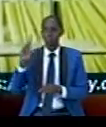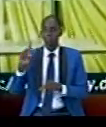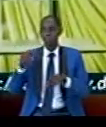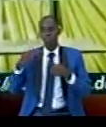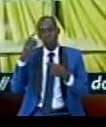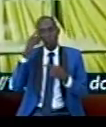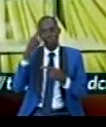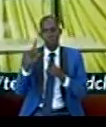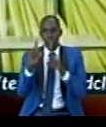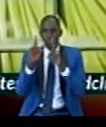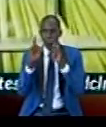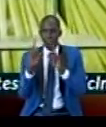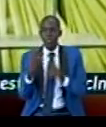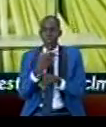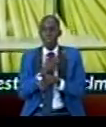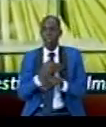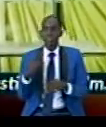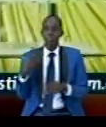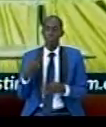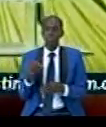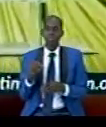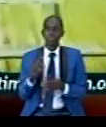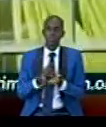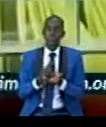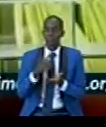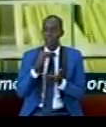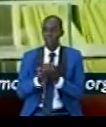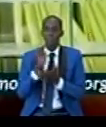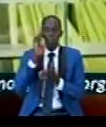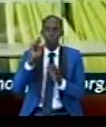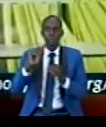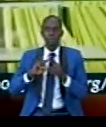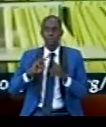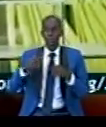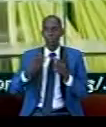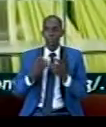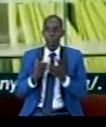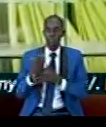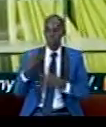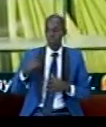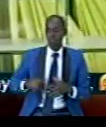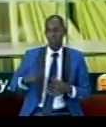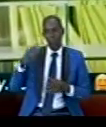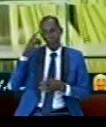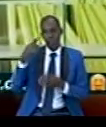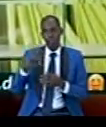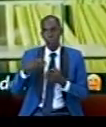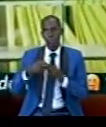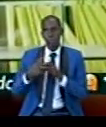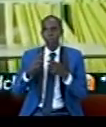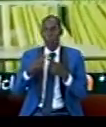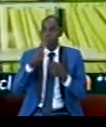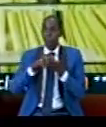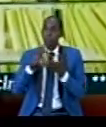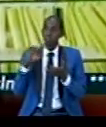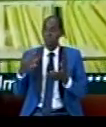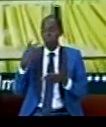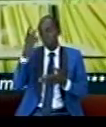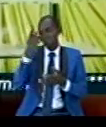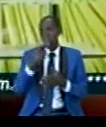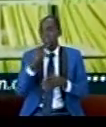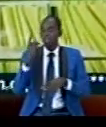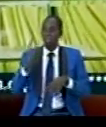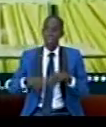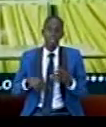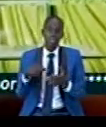she would have to undergo an operation to get it removed. But of course, her parents couldn't afford it. And